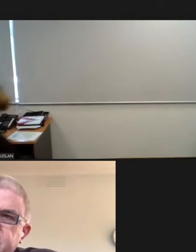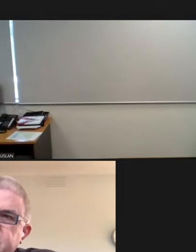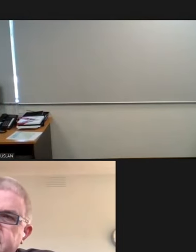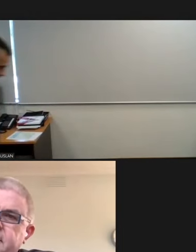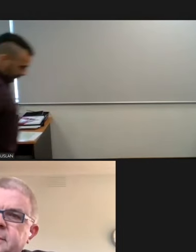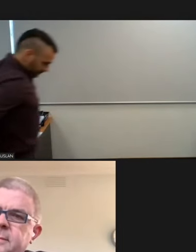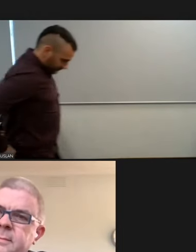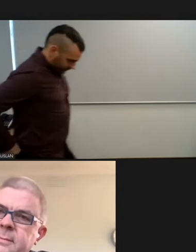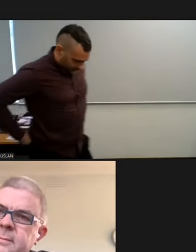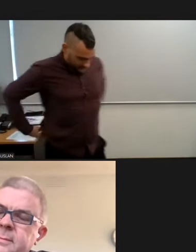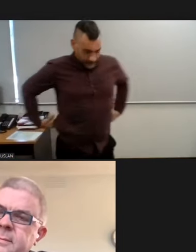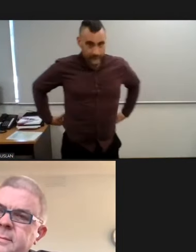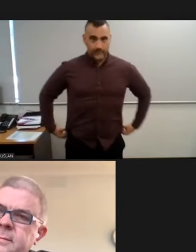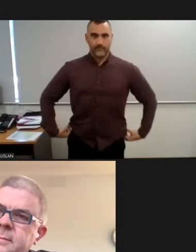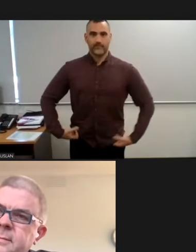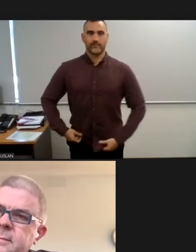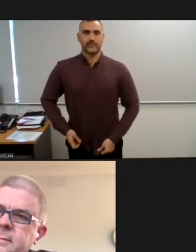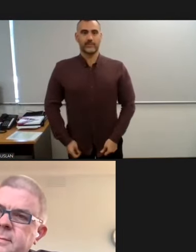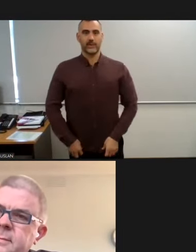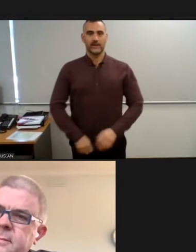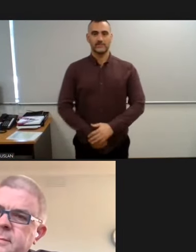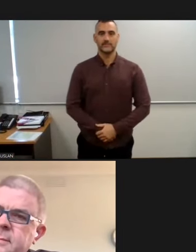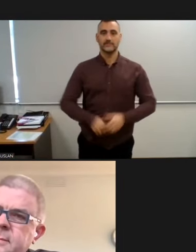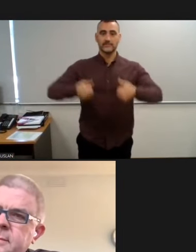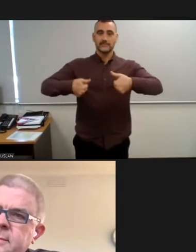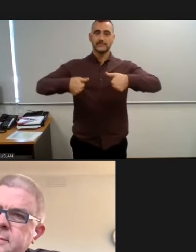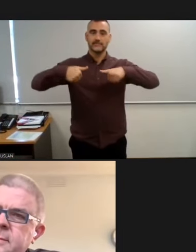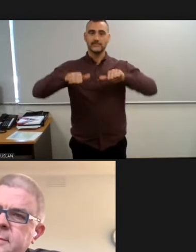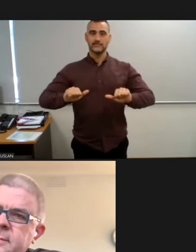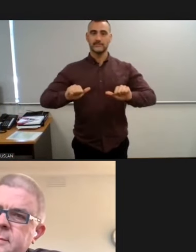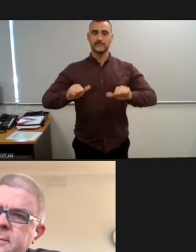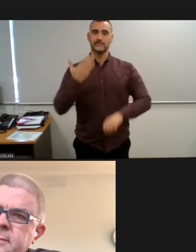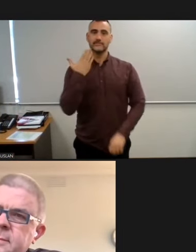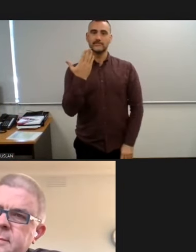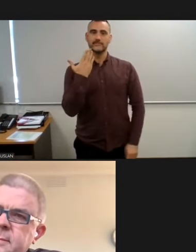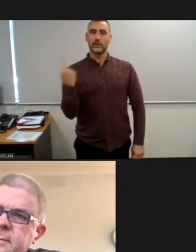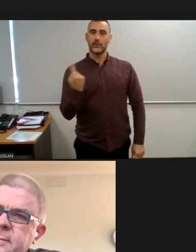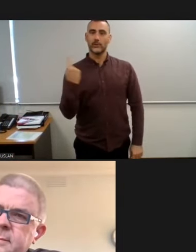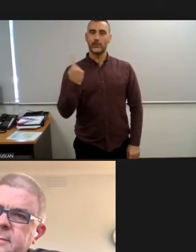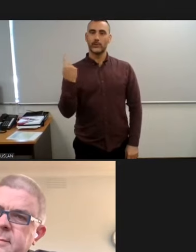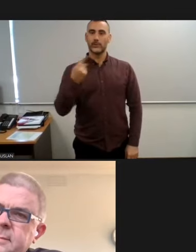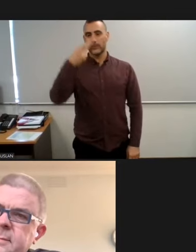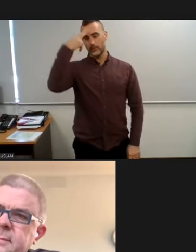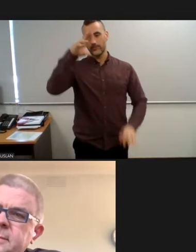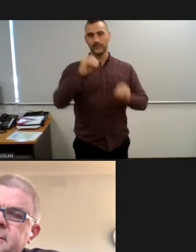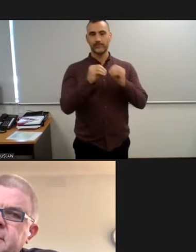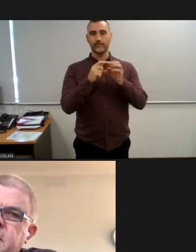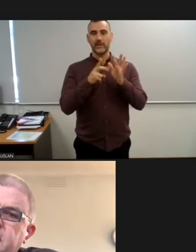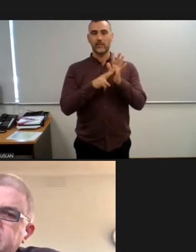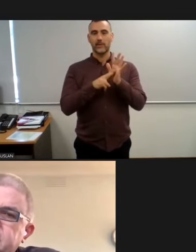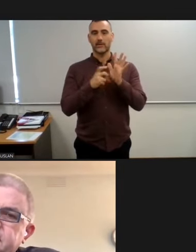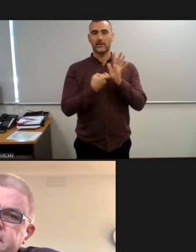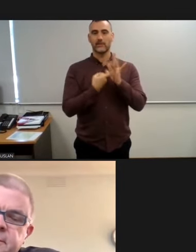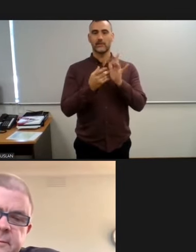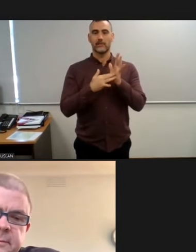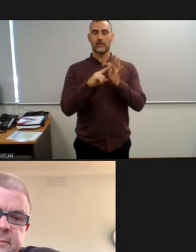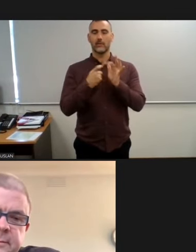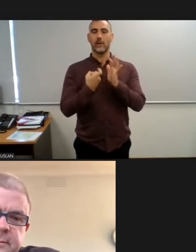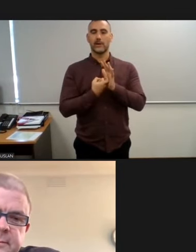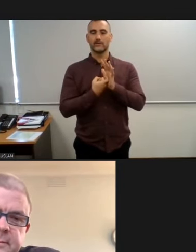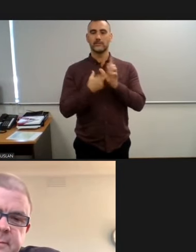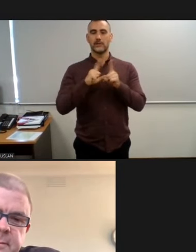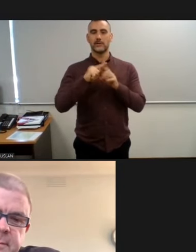It's now my absolute pleasure to introduce Ben Rimmer. Ben is the Deputy Secretary and Director of Housing